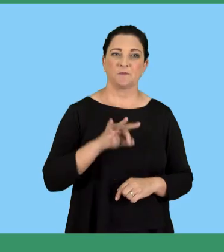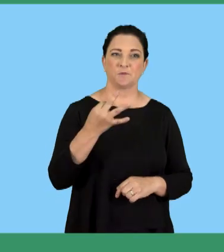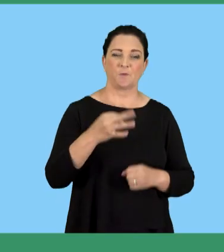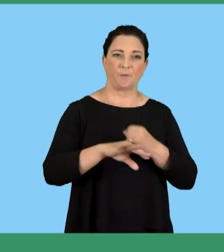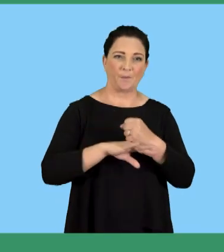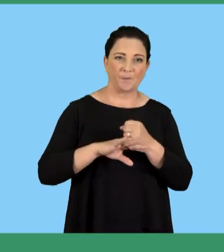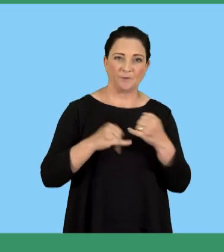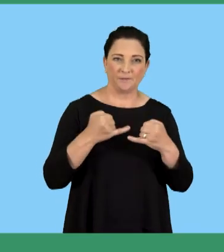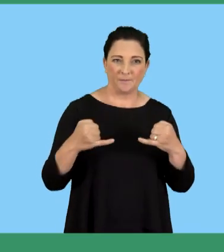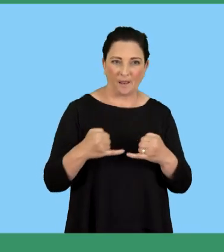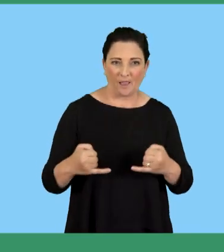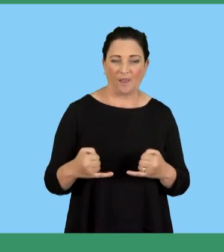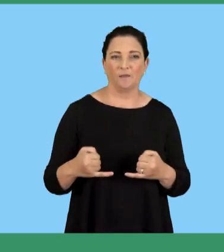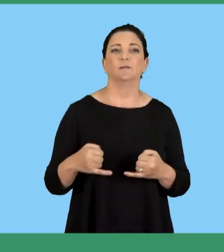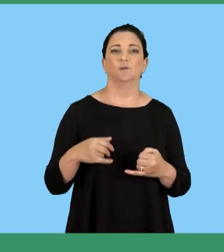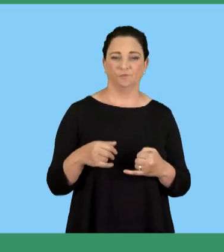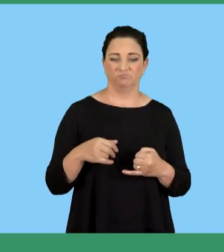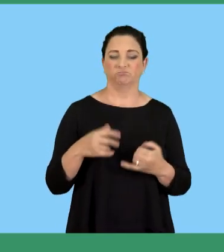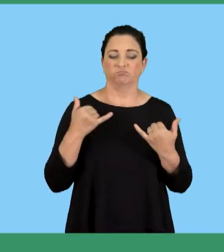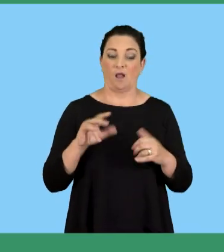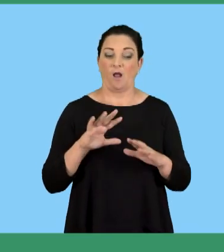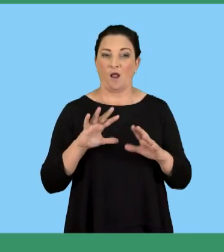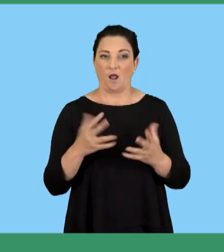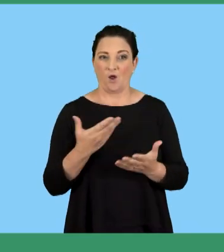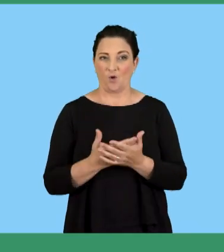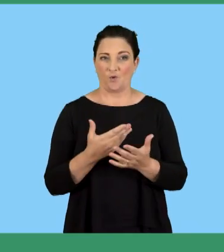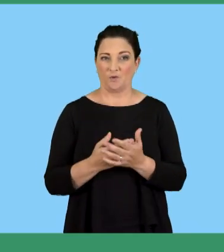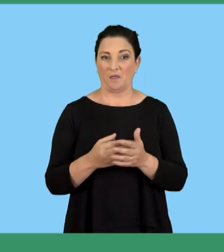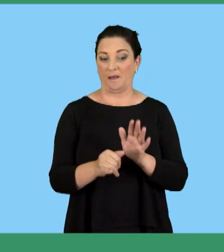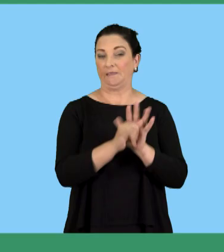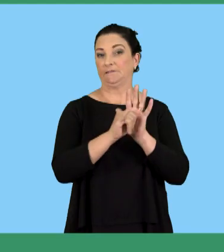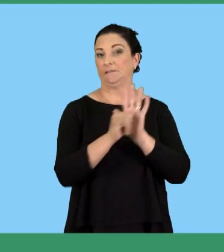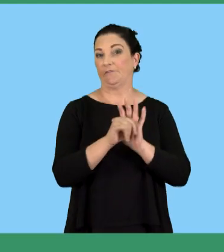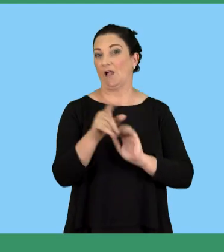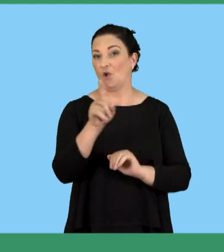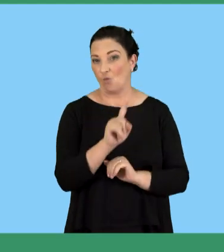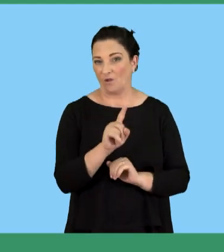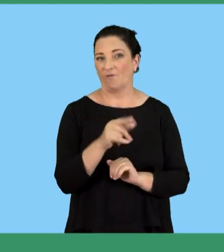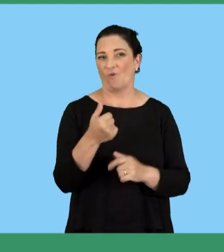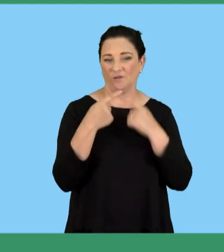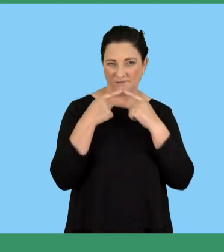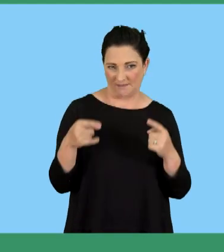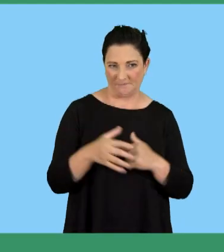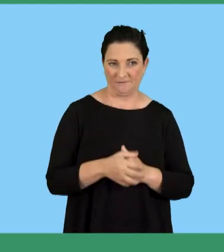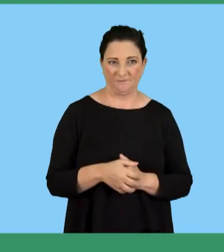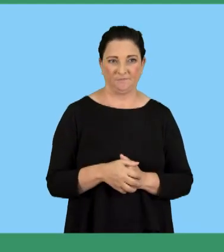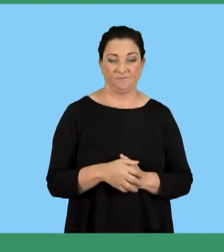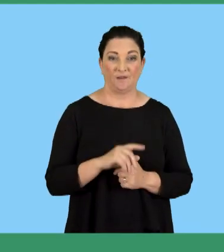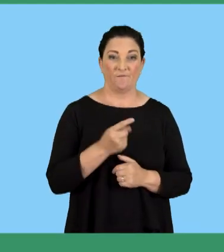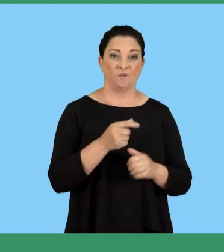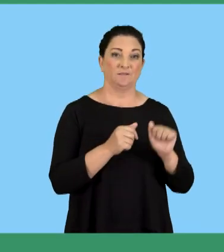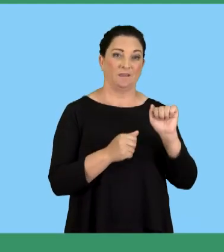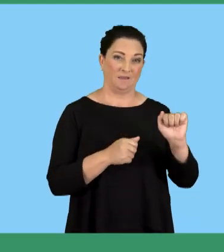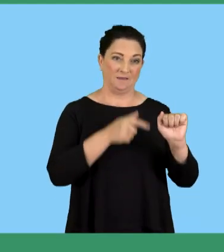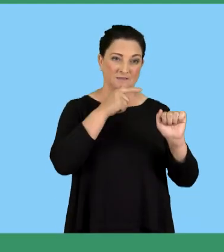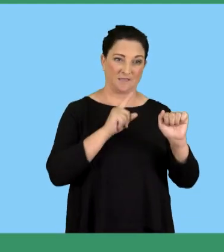triple bottom line components that were applied by Imvula Limited in each statement below. The first